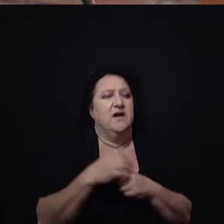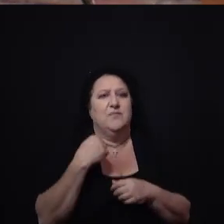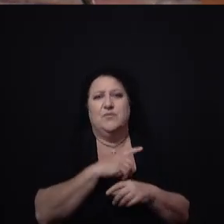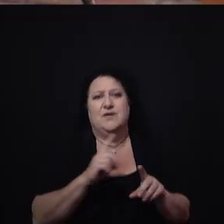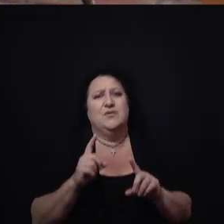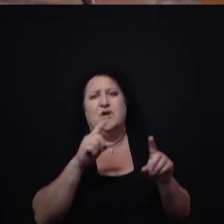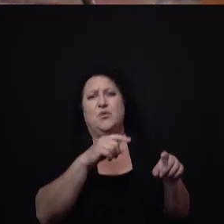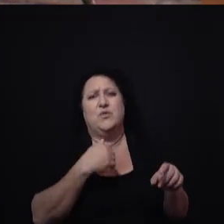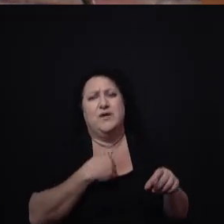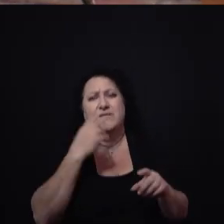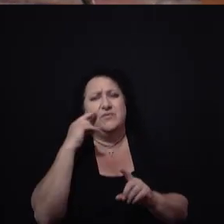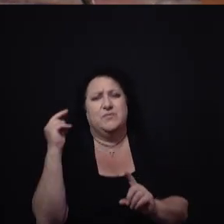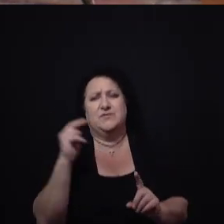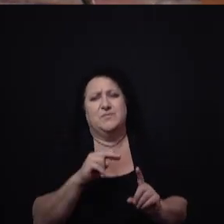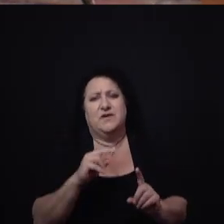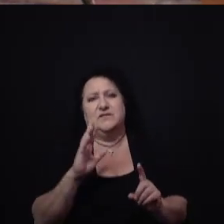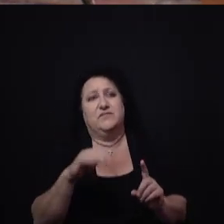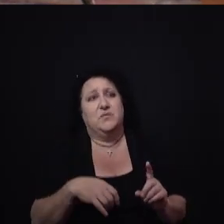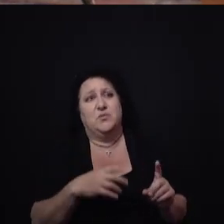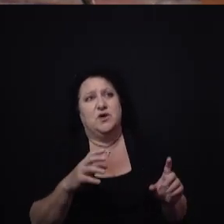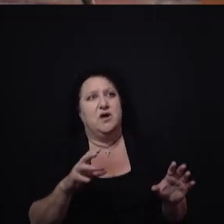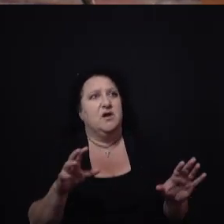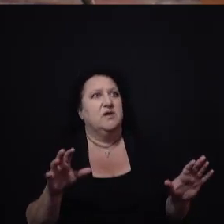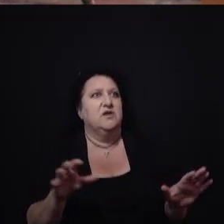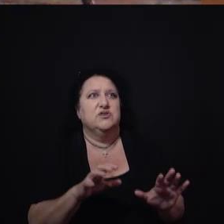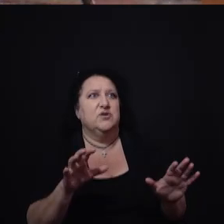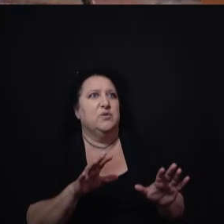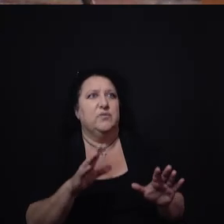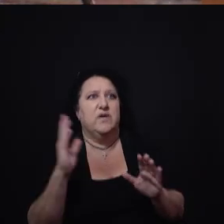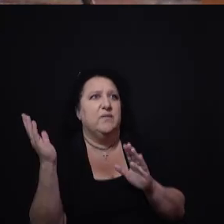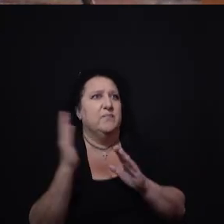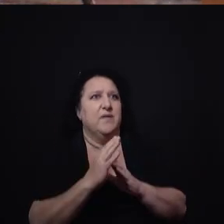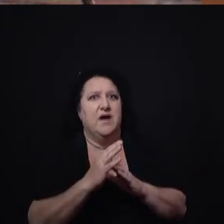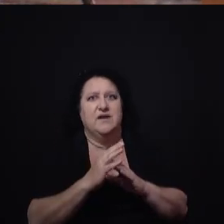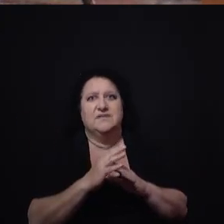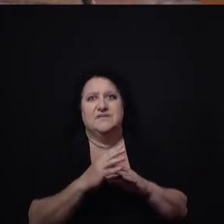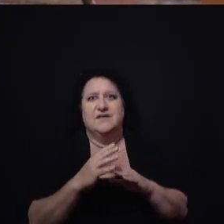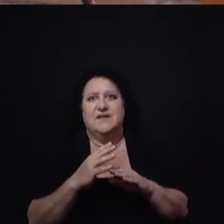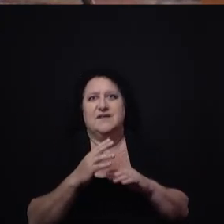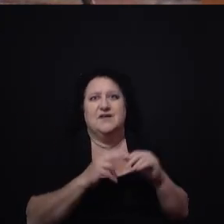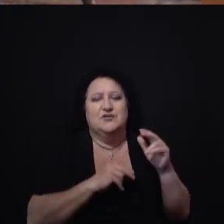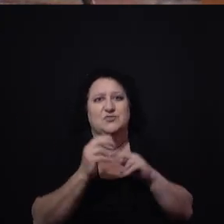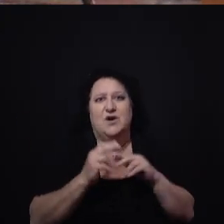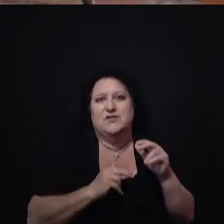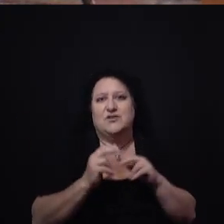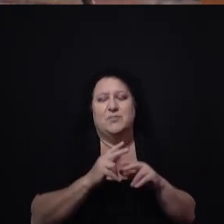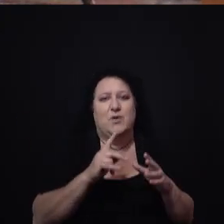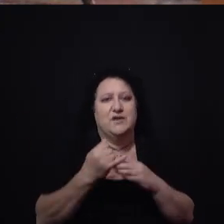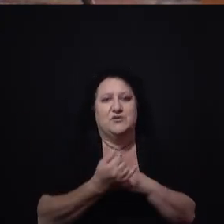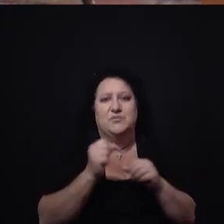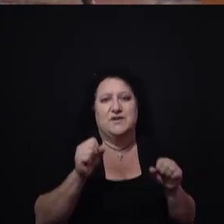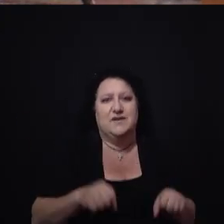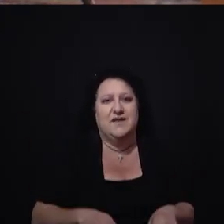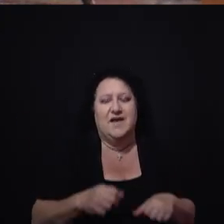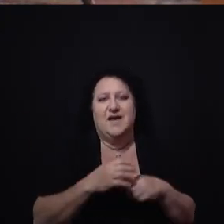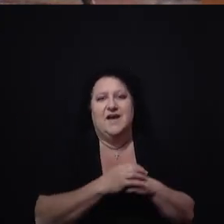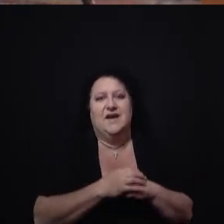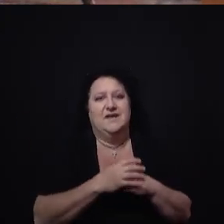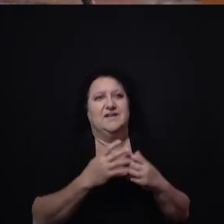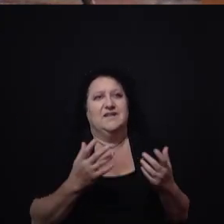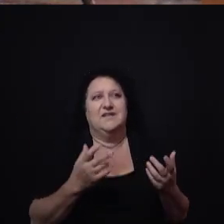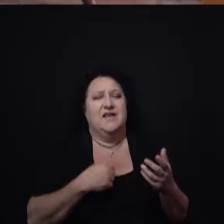idea that we're going to, you know, do the greatest construction project we can in the shortest amount of time, because we got people there that are learning, right? We got people there